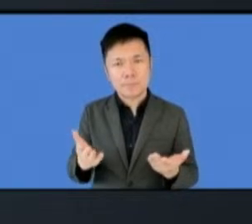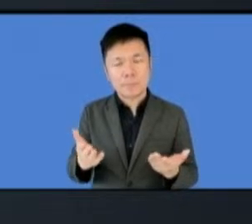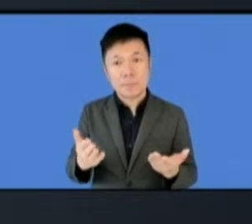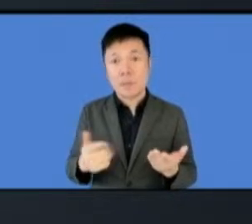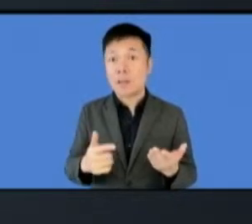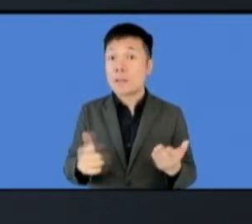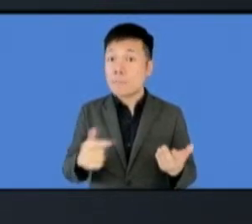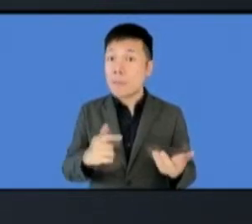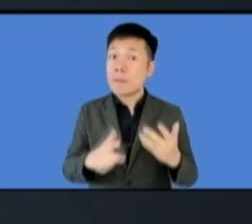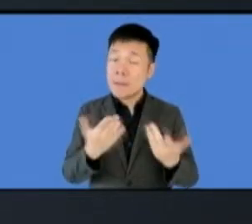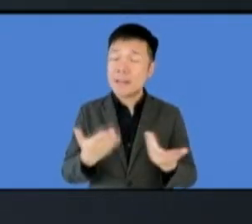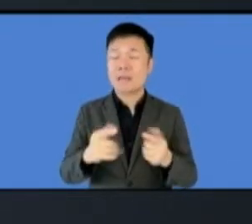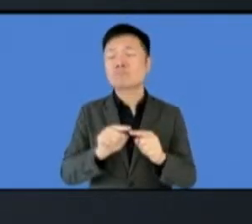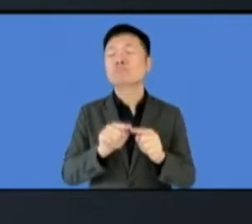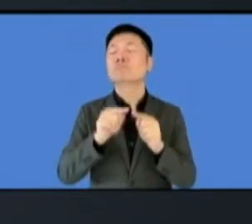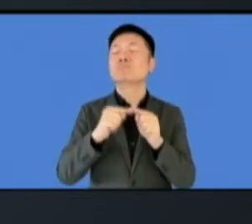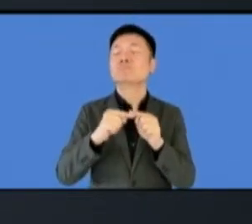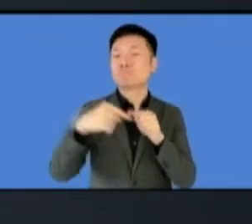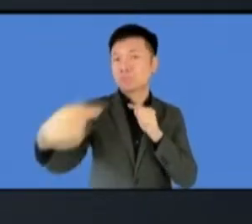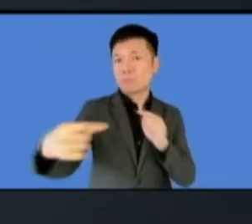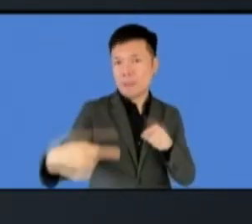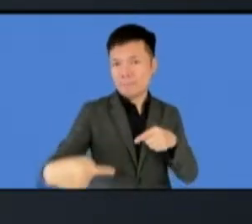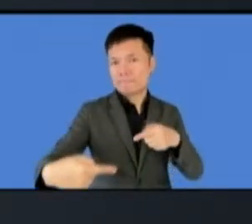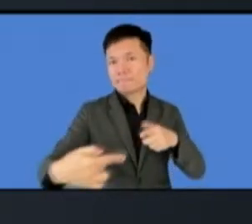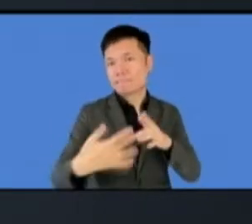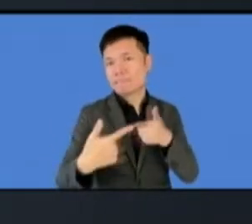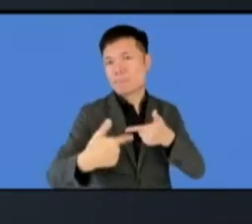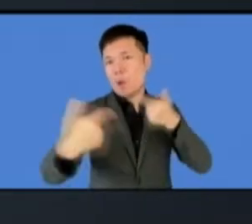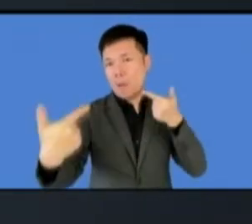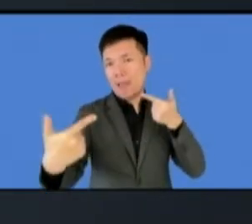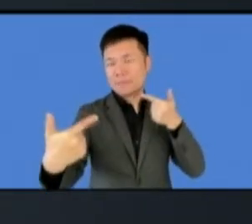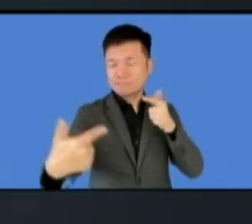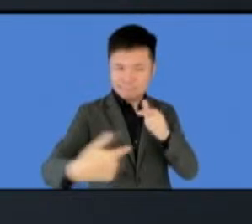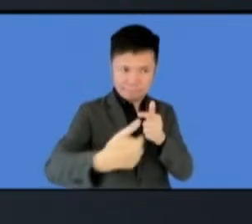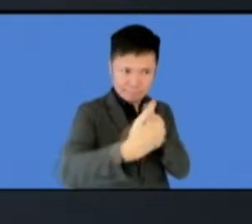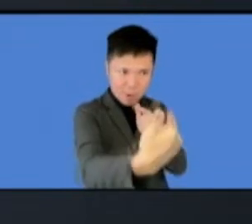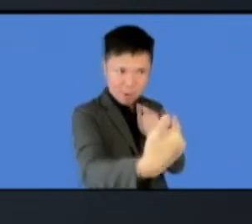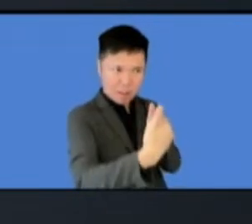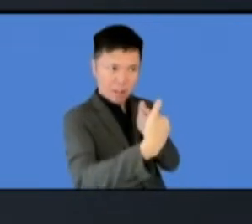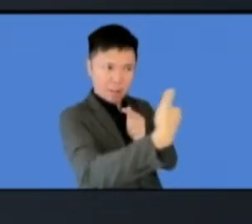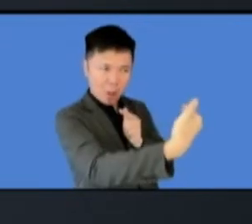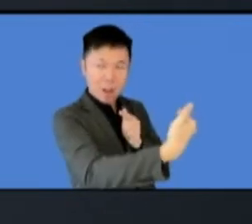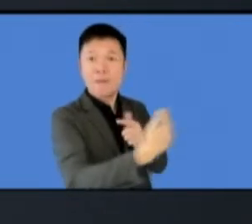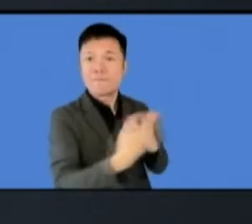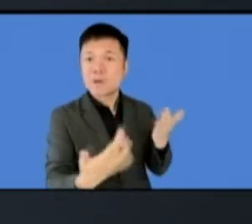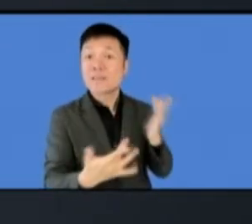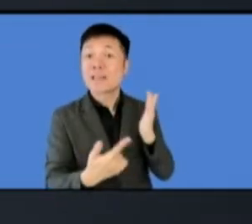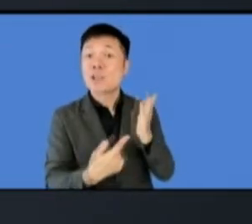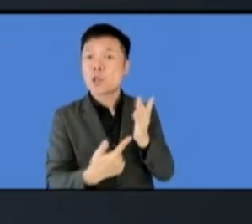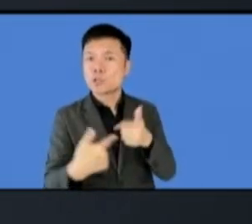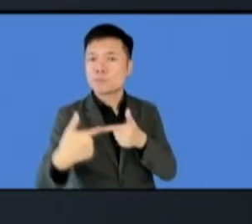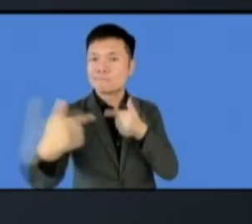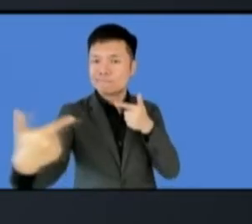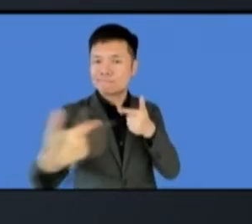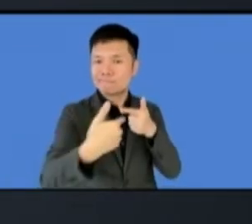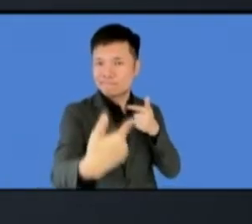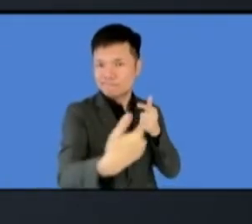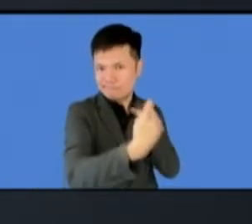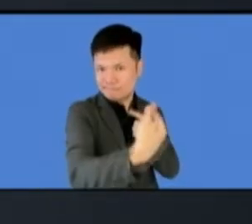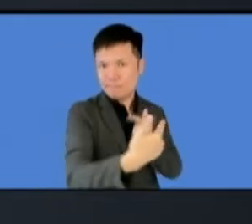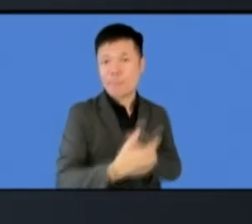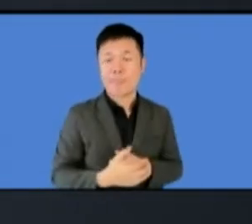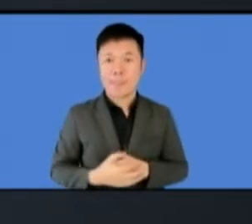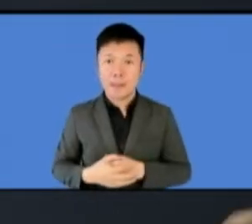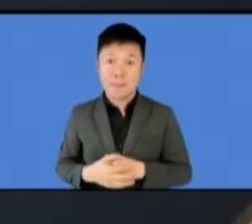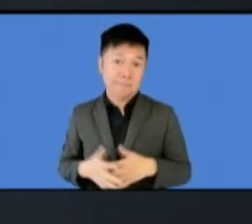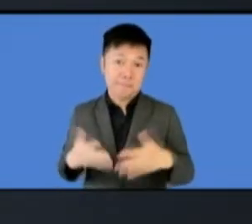but connected. This is somehow, I think the great opportunity will be created for technology so that we can really live